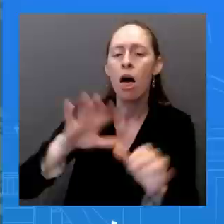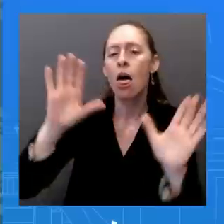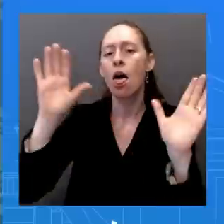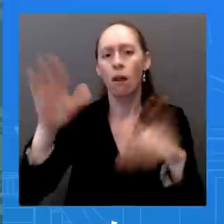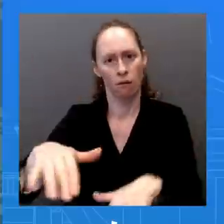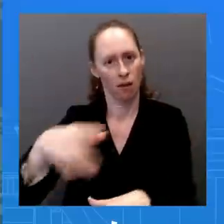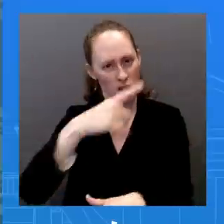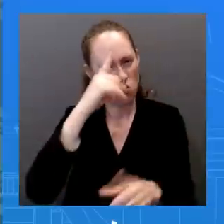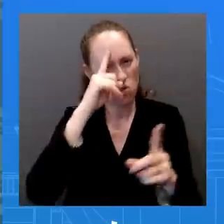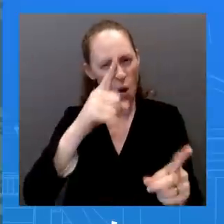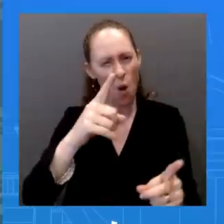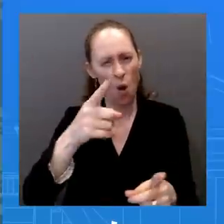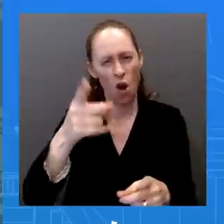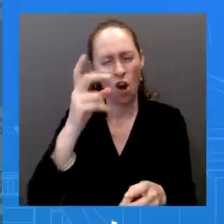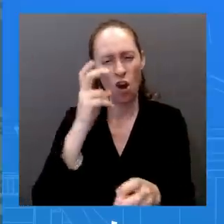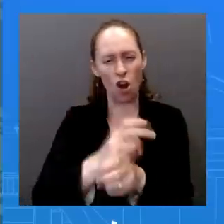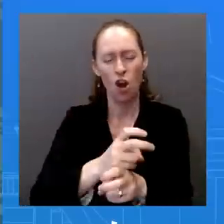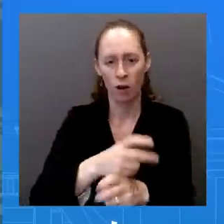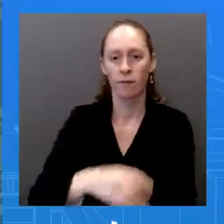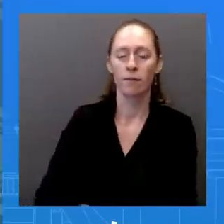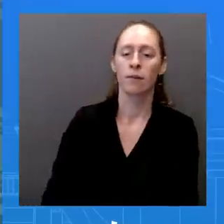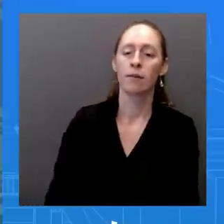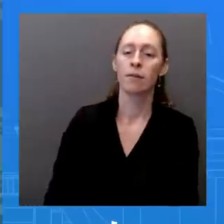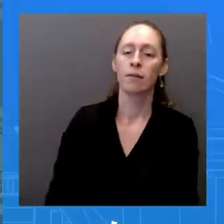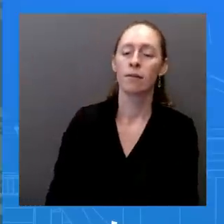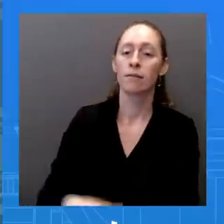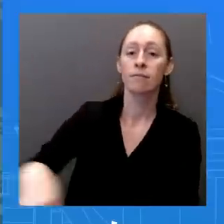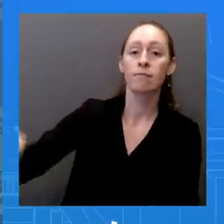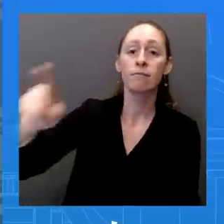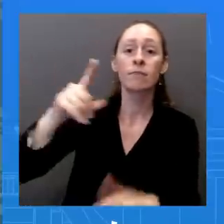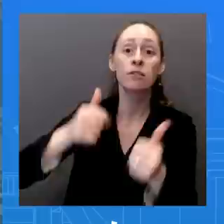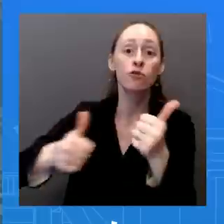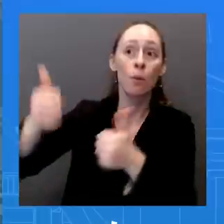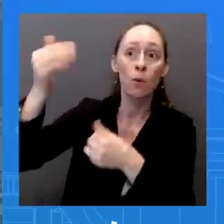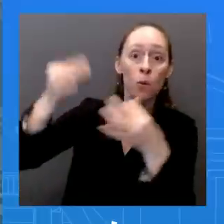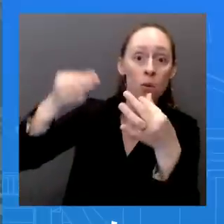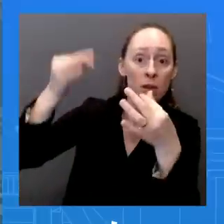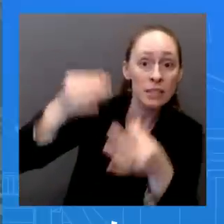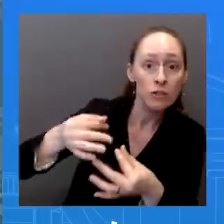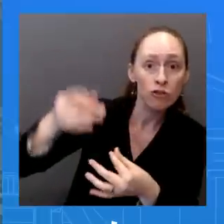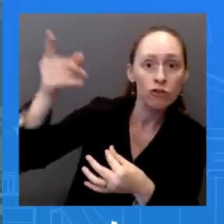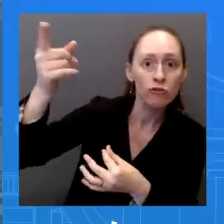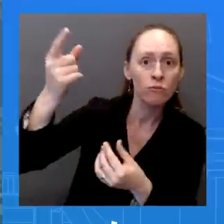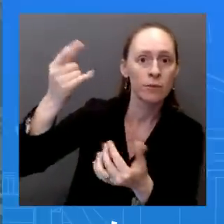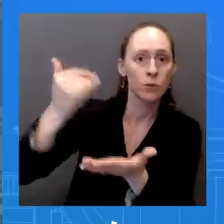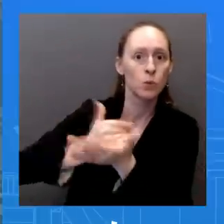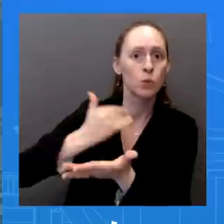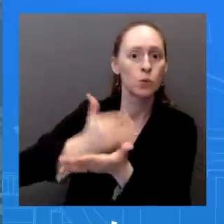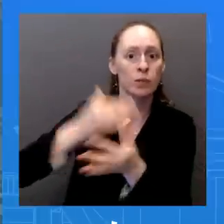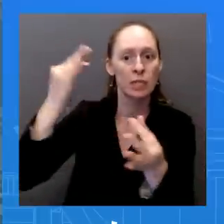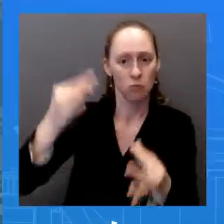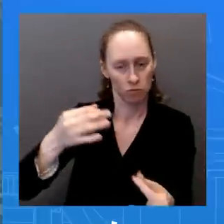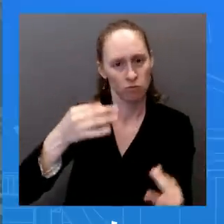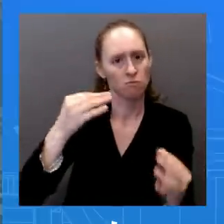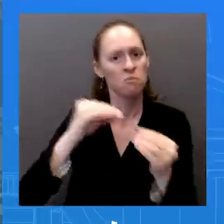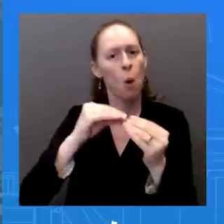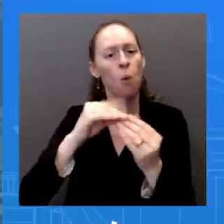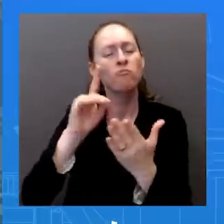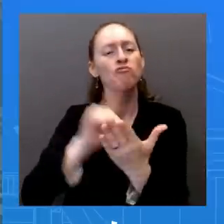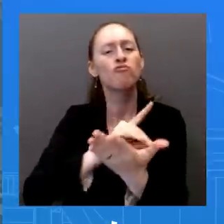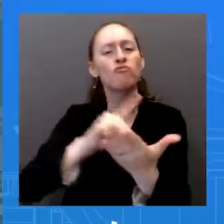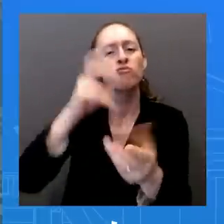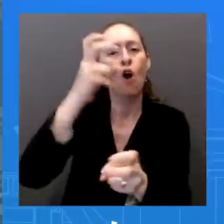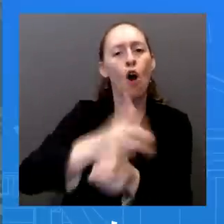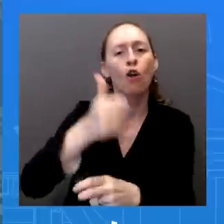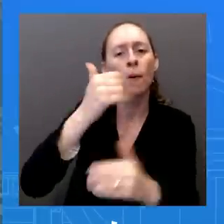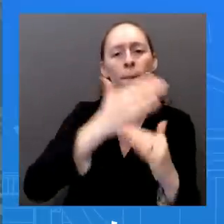counter discriminations. The Biden-Harris administration remains committed to using every tool as its